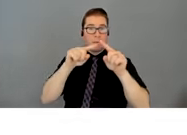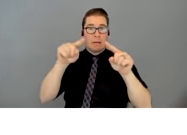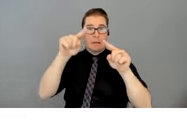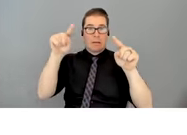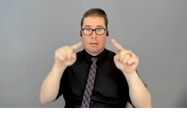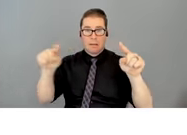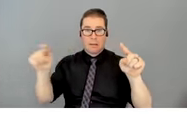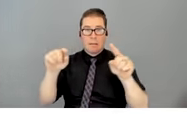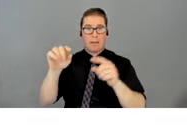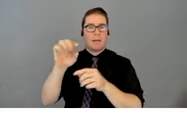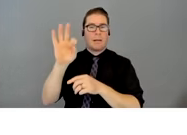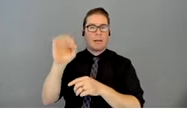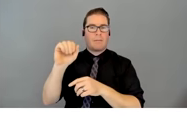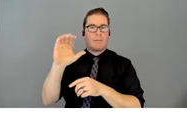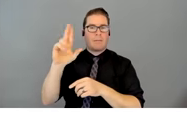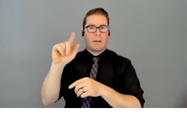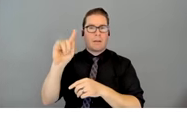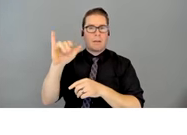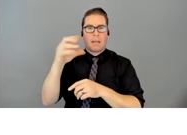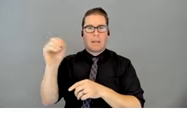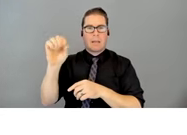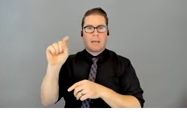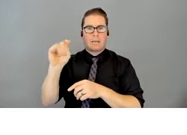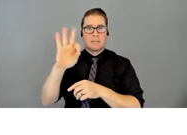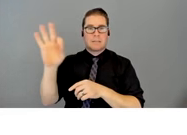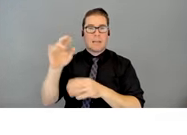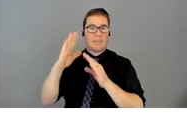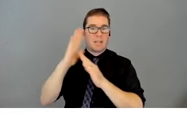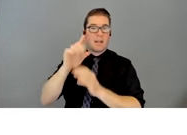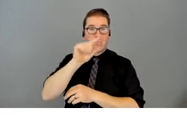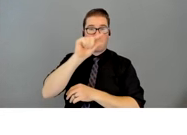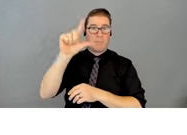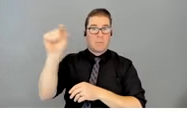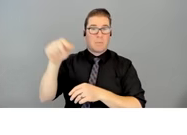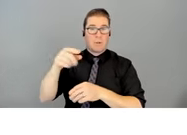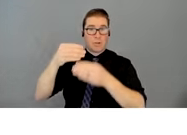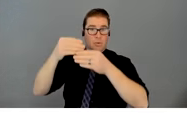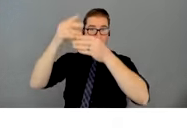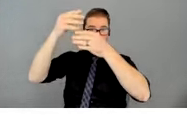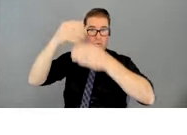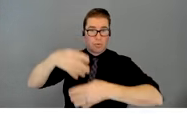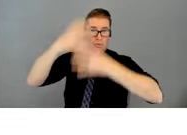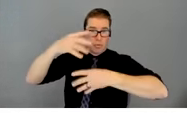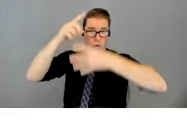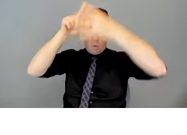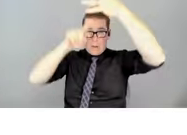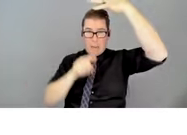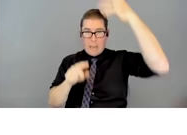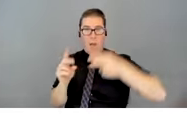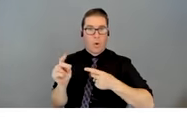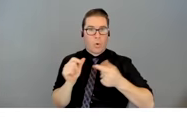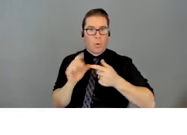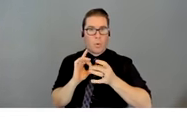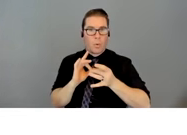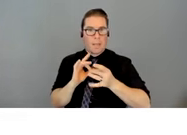up the top, and you scroll down, you'll see the quick links. Under the common links, the second